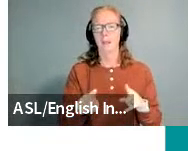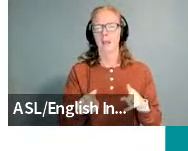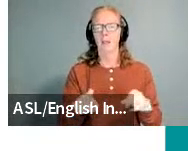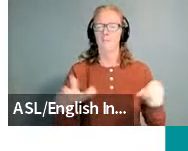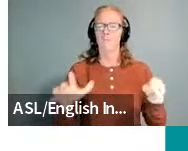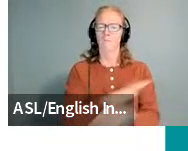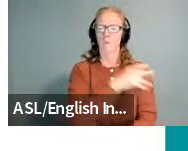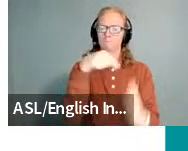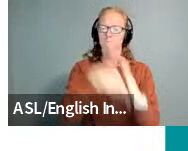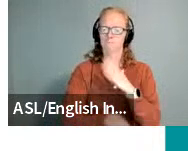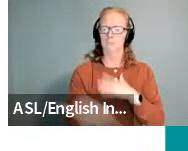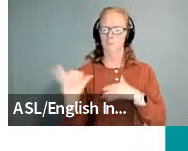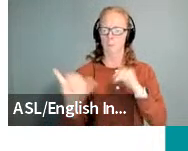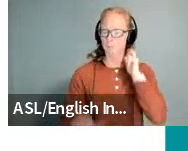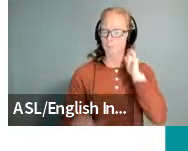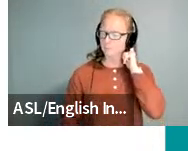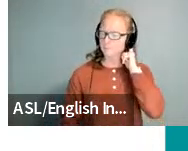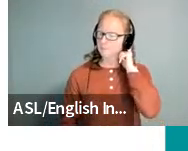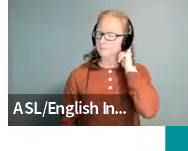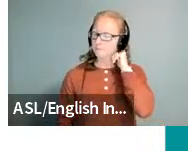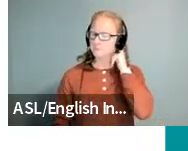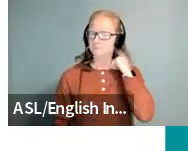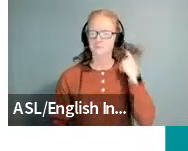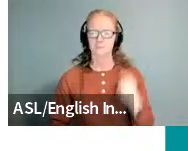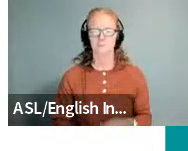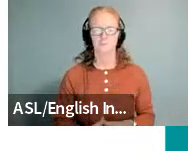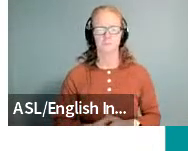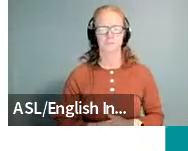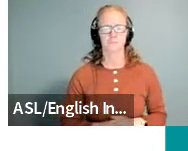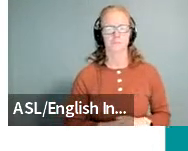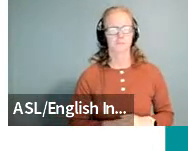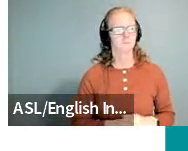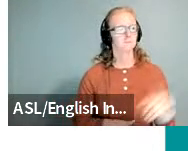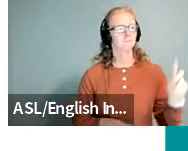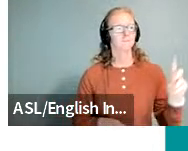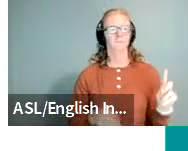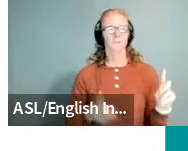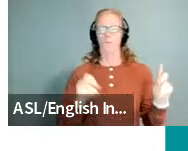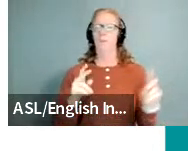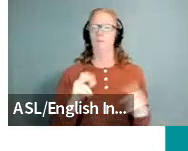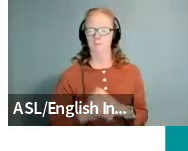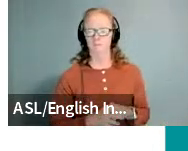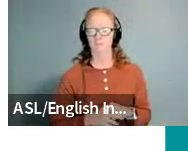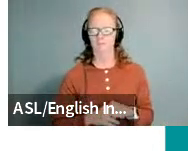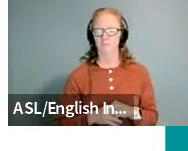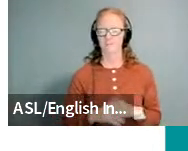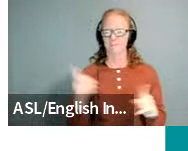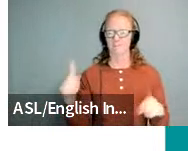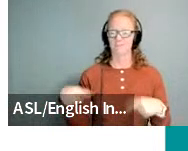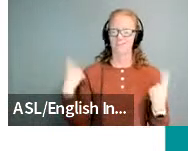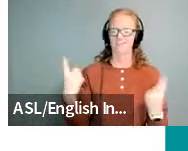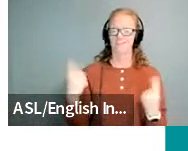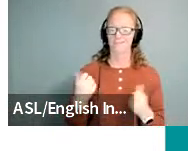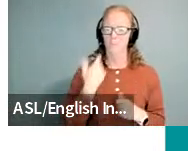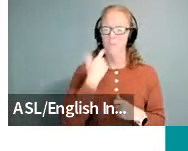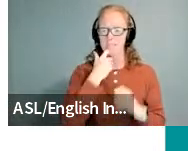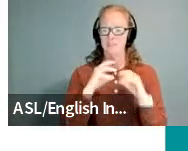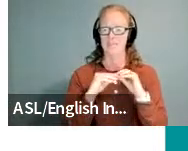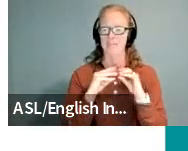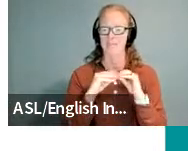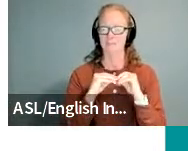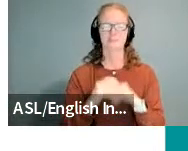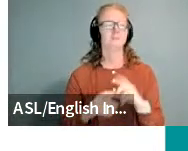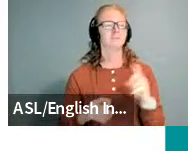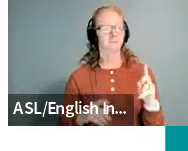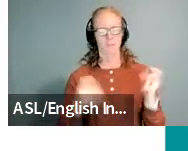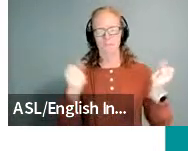thoroughly. So since we last met, there's a lot of things that have been going on. One of the